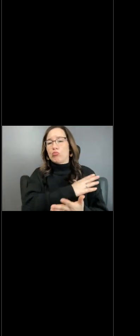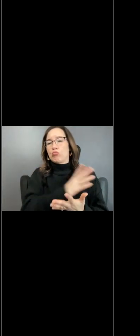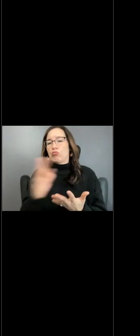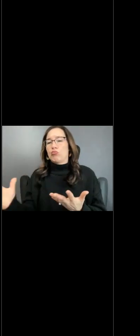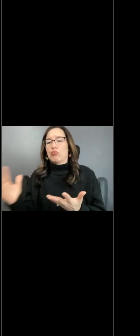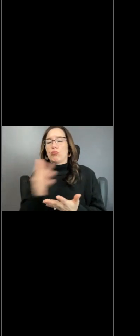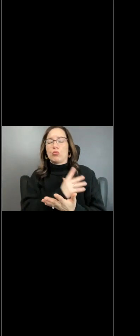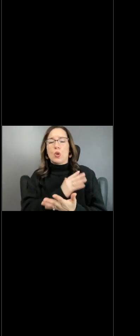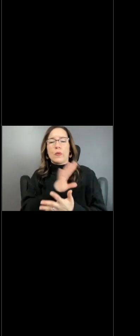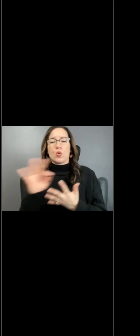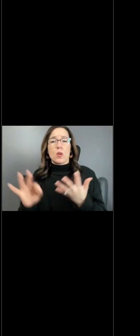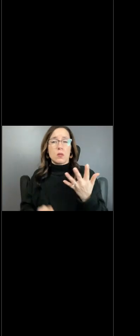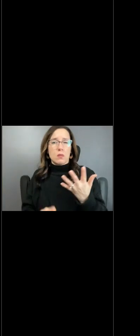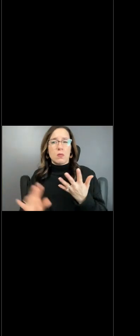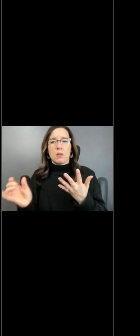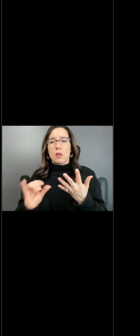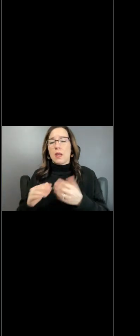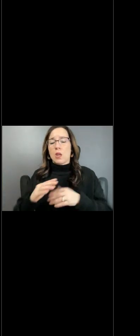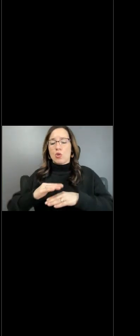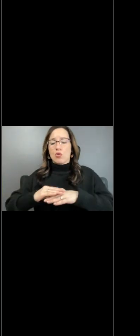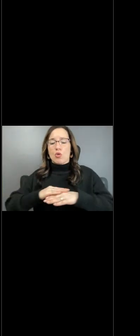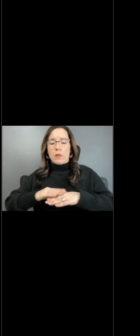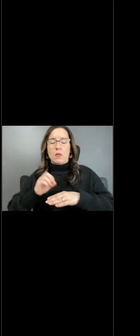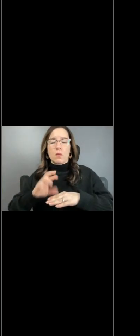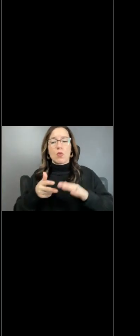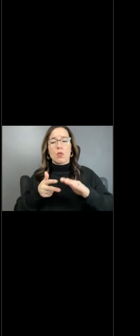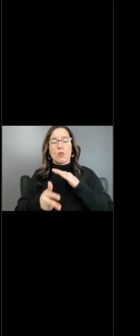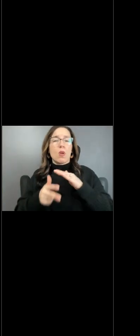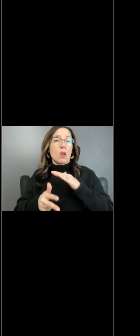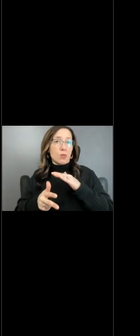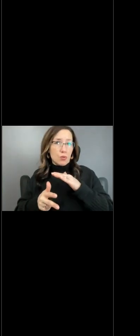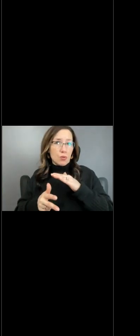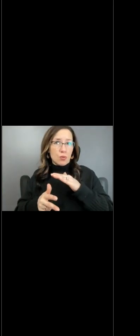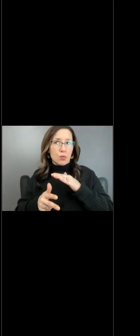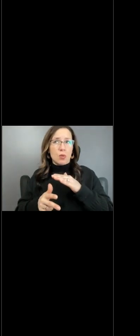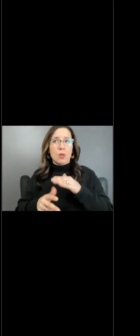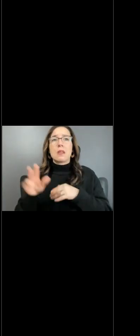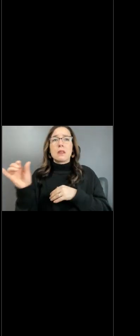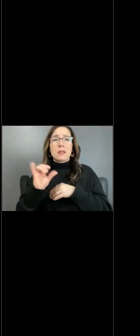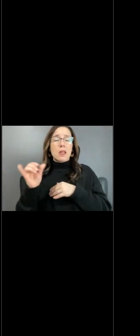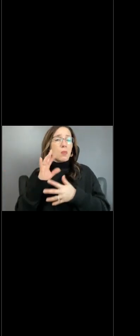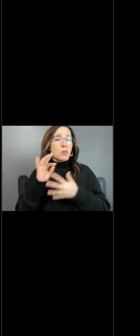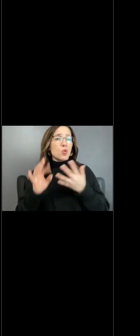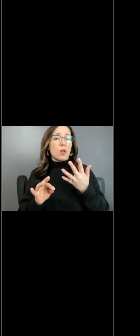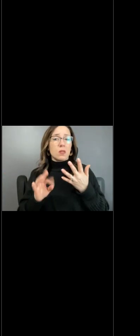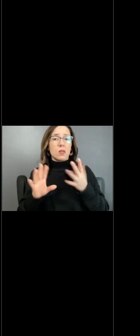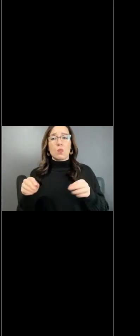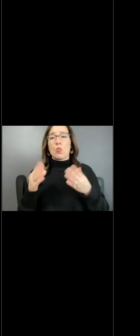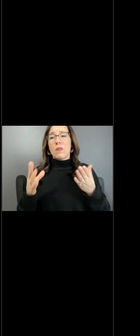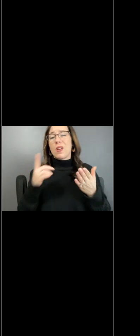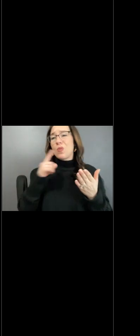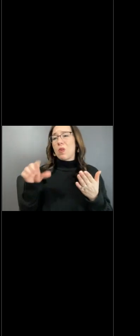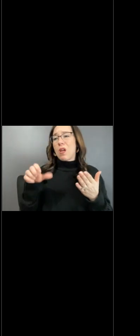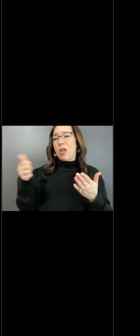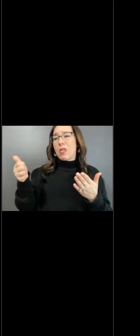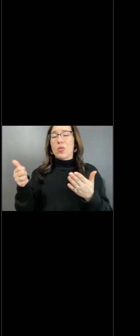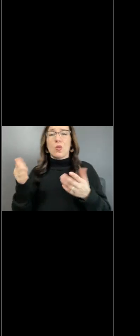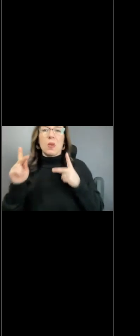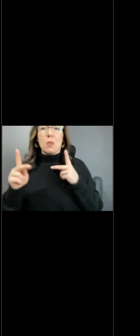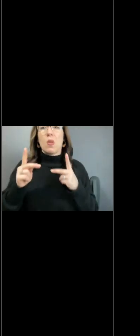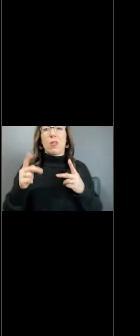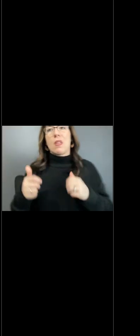For example, surface or garage parking, the same choices that are provided for other residents of the